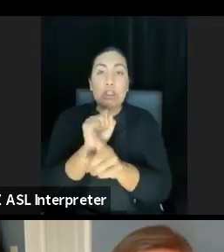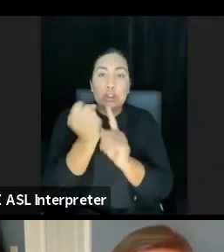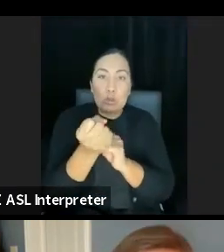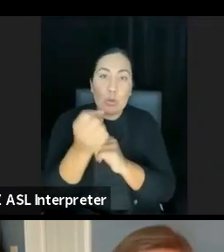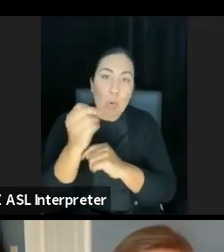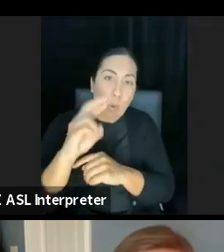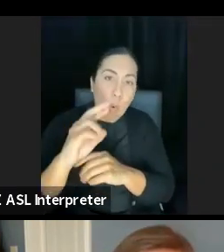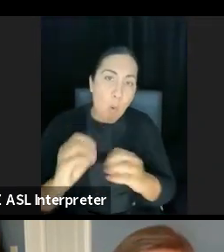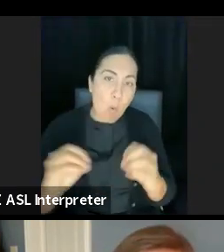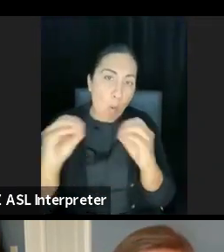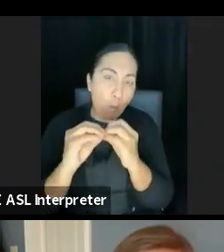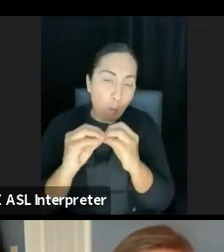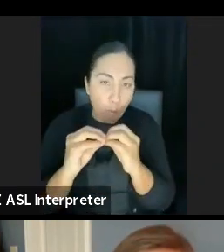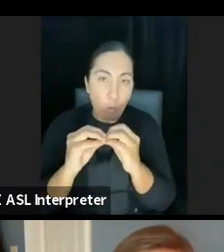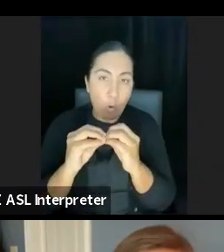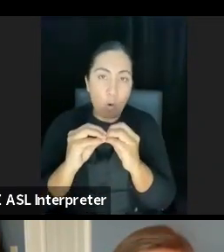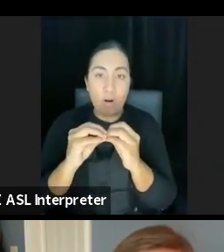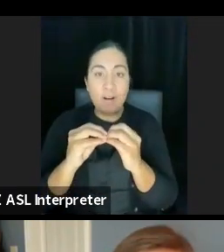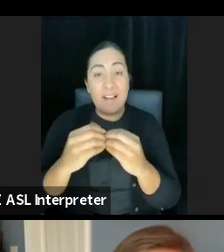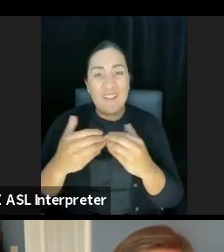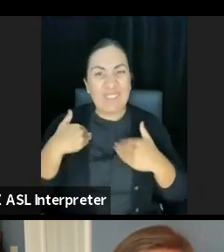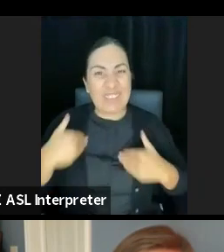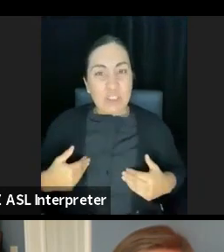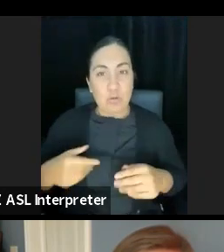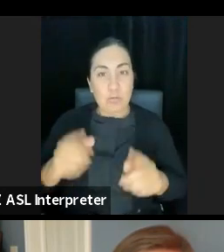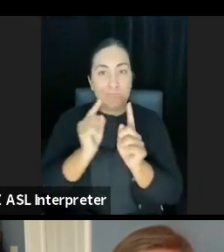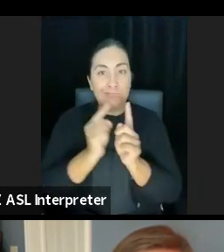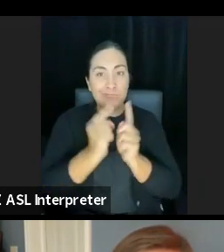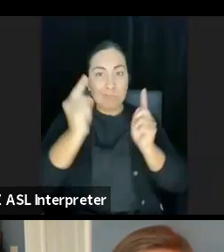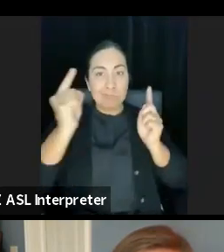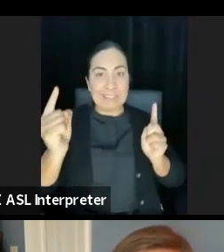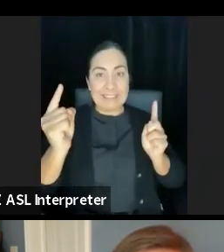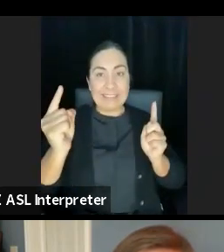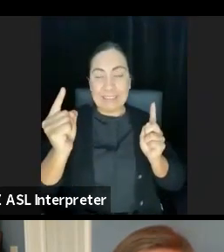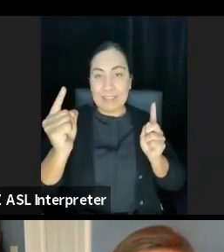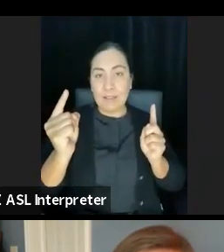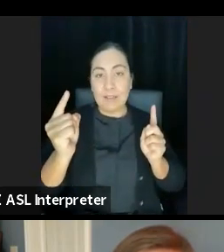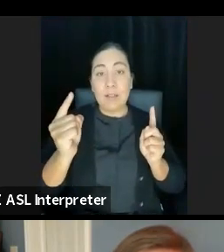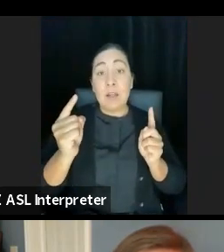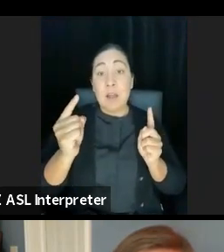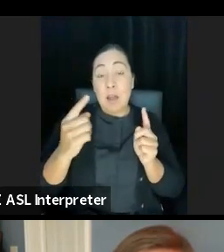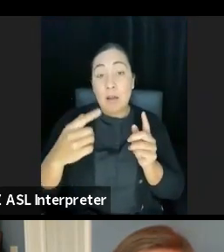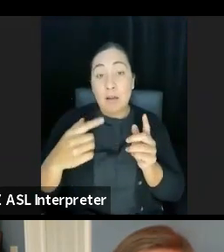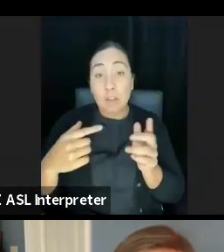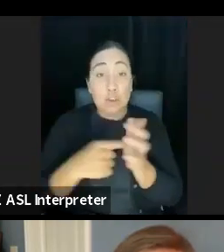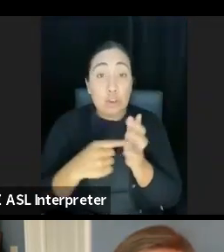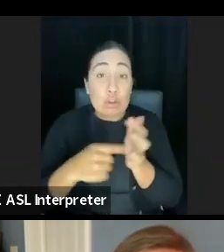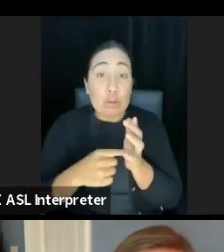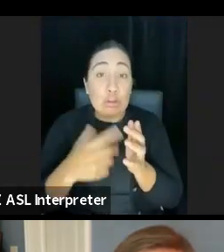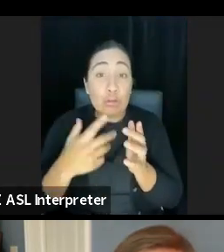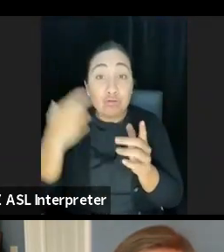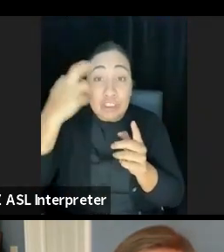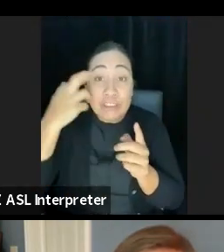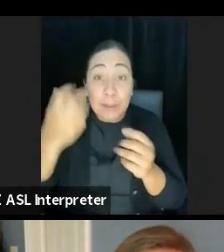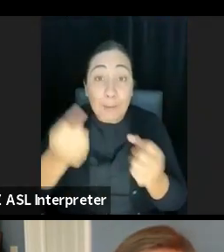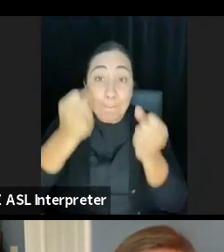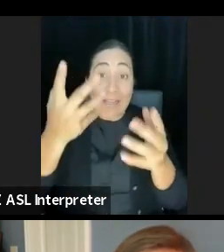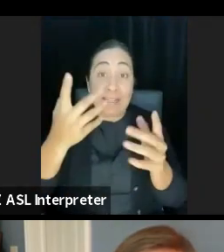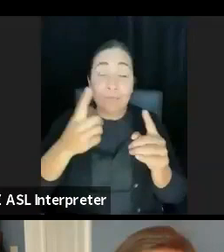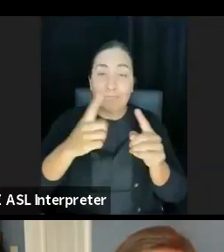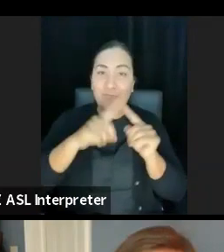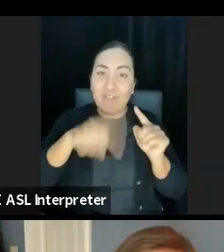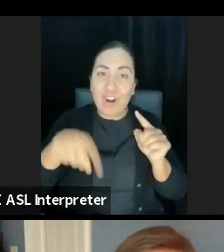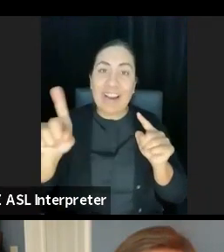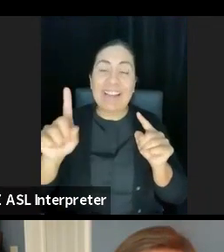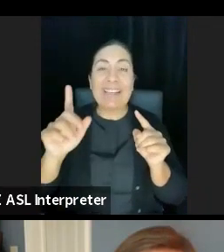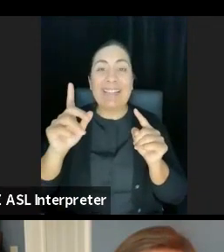more aptly put, physical distancing is something that, due to a variety of circumstances, each of you has had some